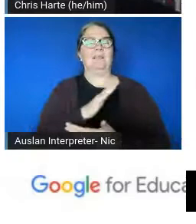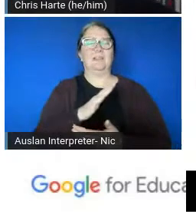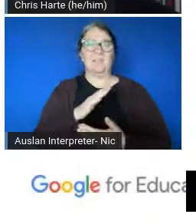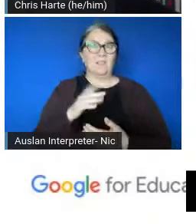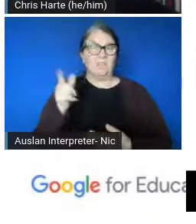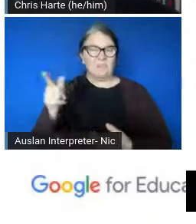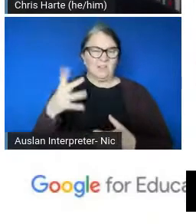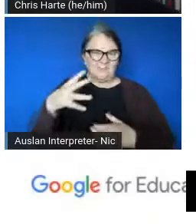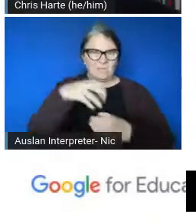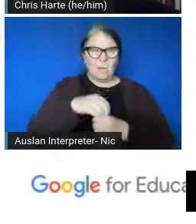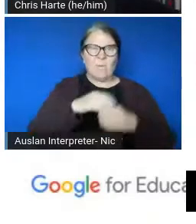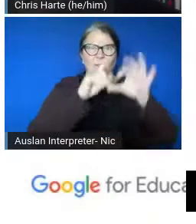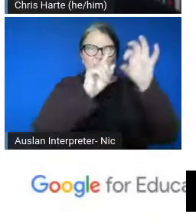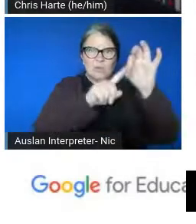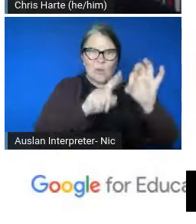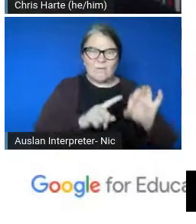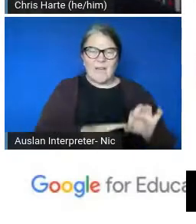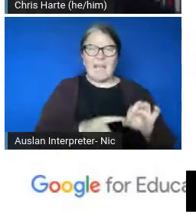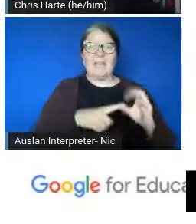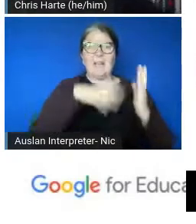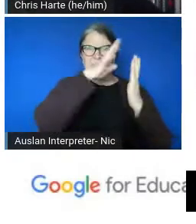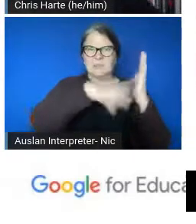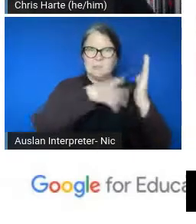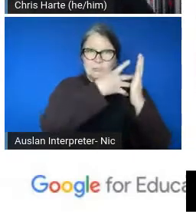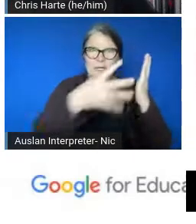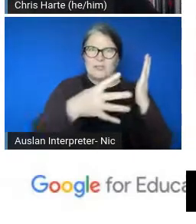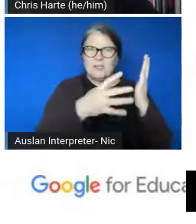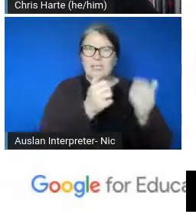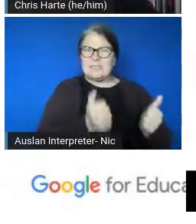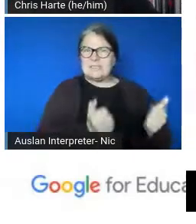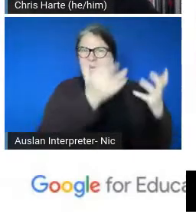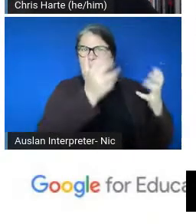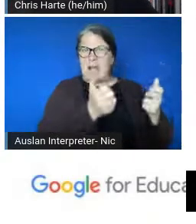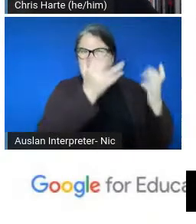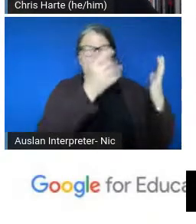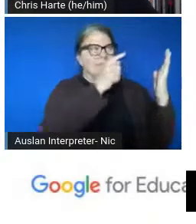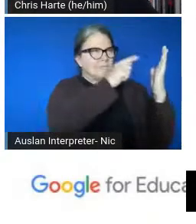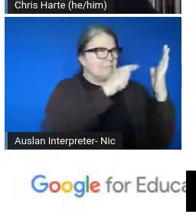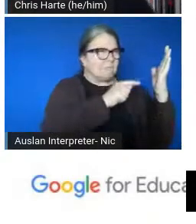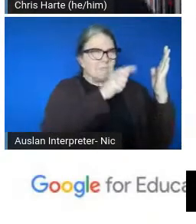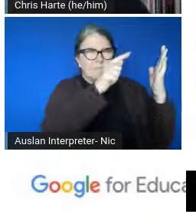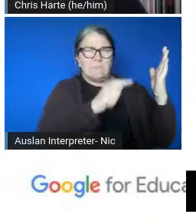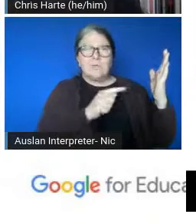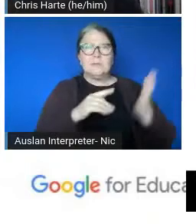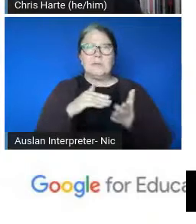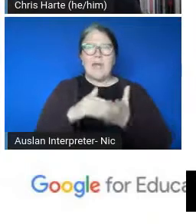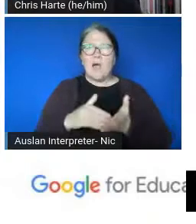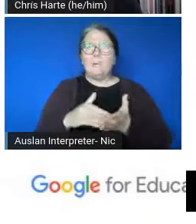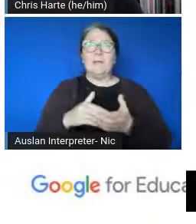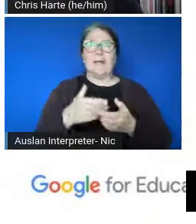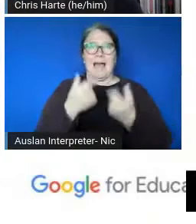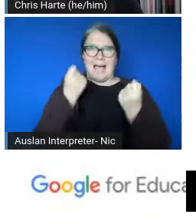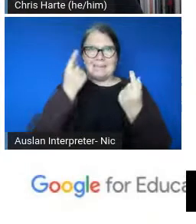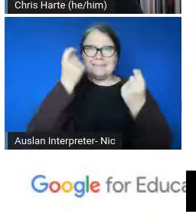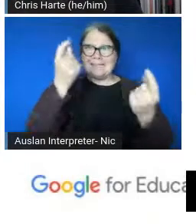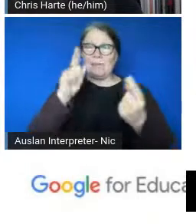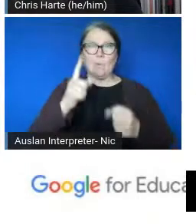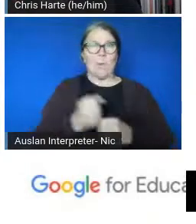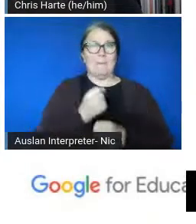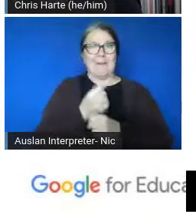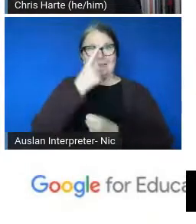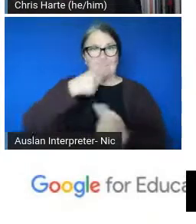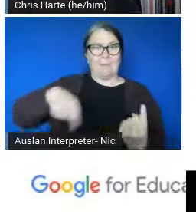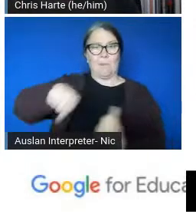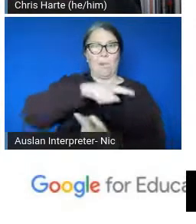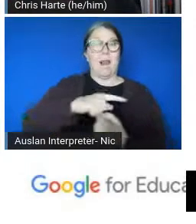using spreadsheet data in STEMpathy to understand what made people happy. And what you can see on the board is that the more